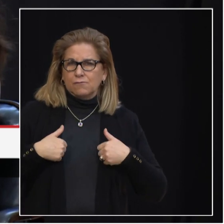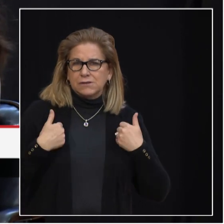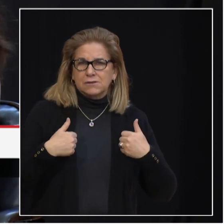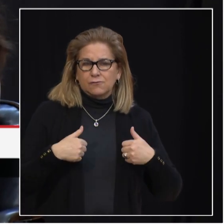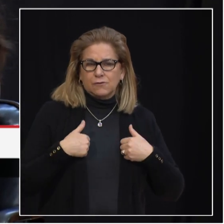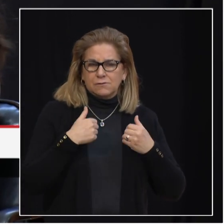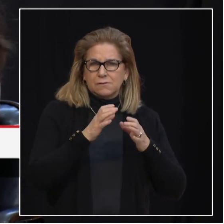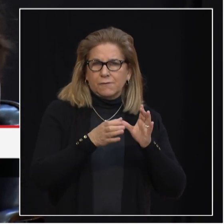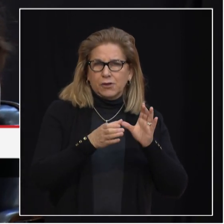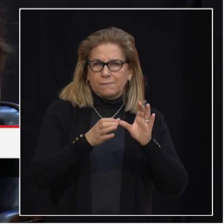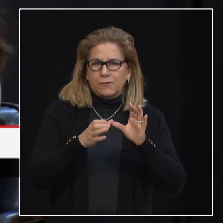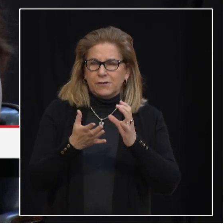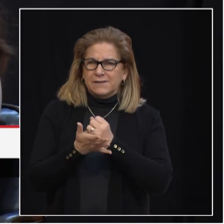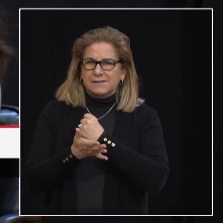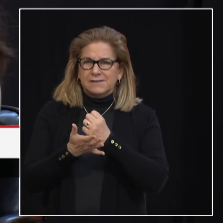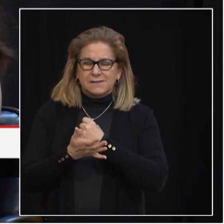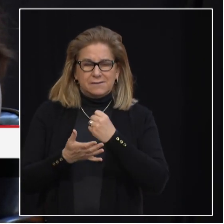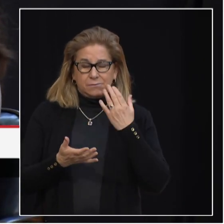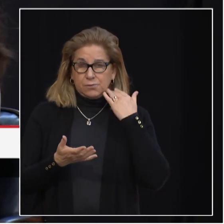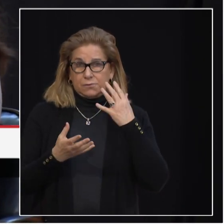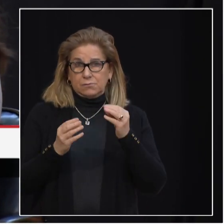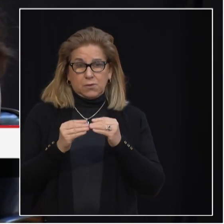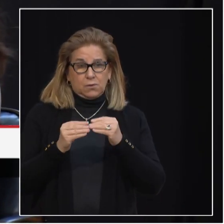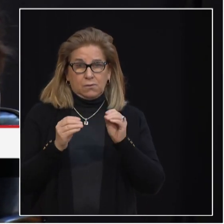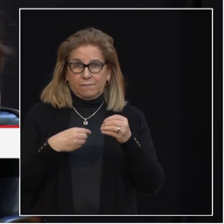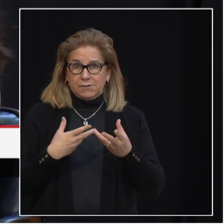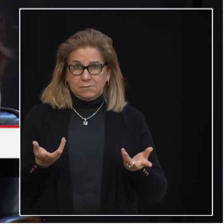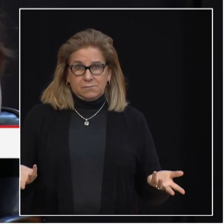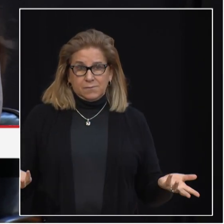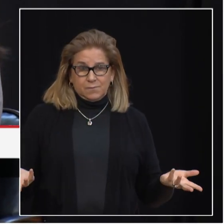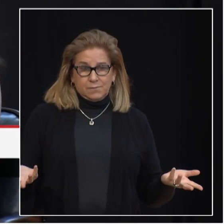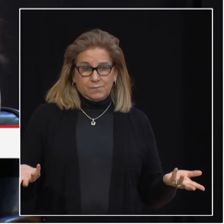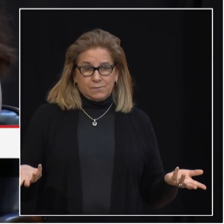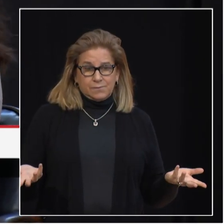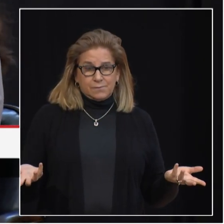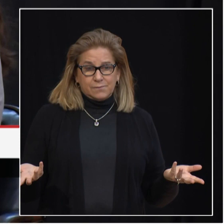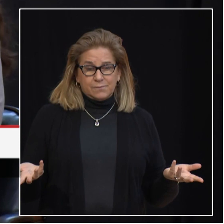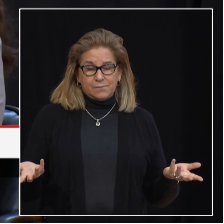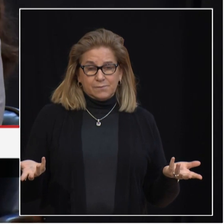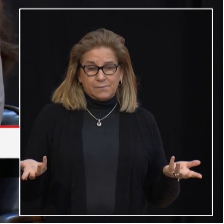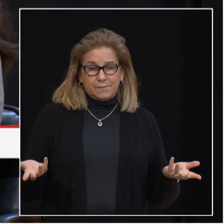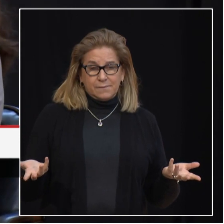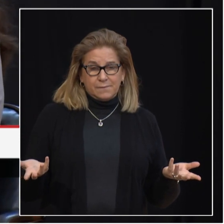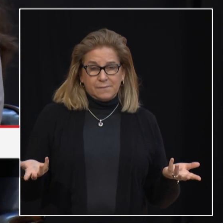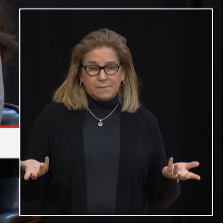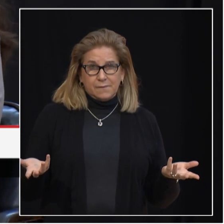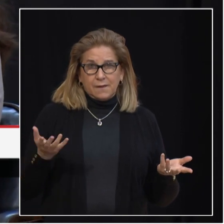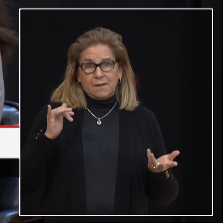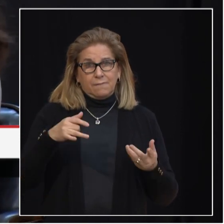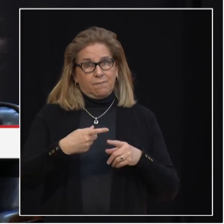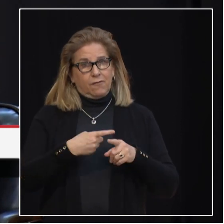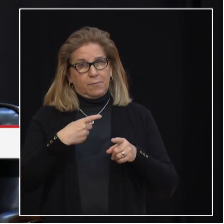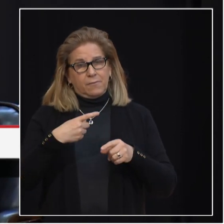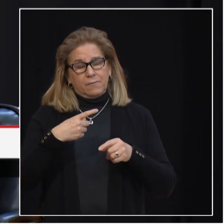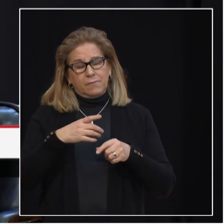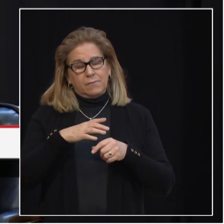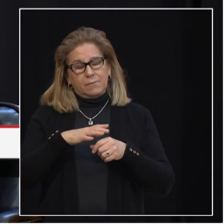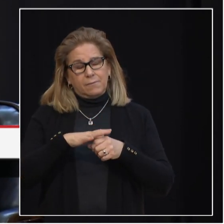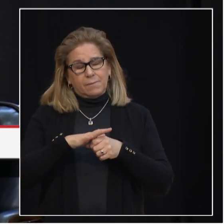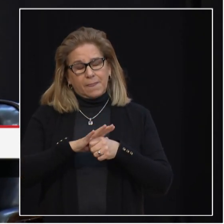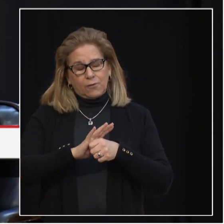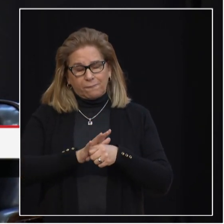another factor is that the pandemic, I think, really has changed the way that we work and the way that we use office space.